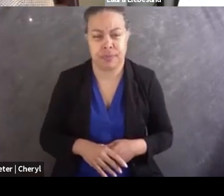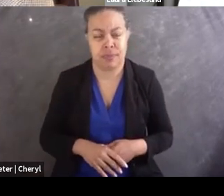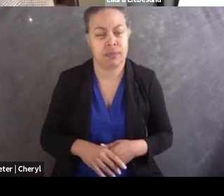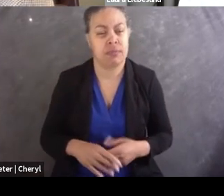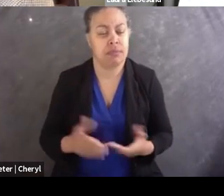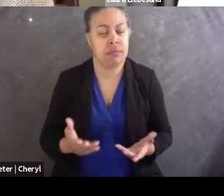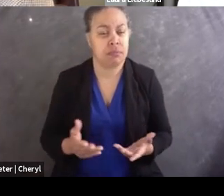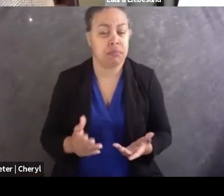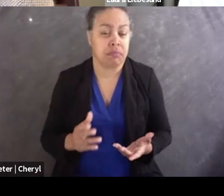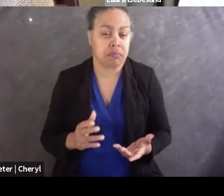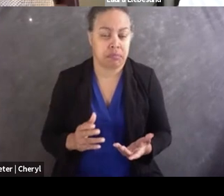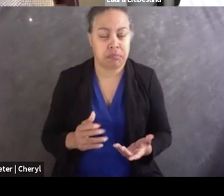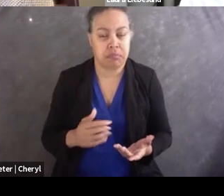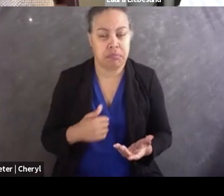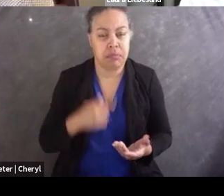that